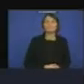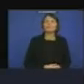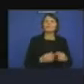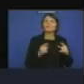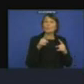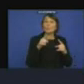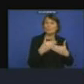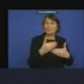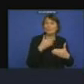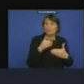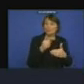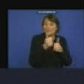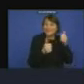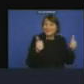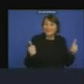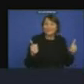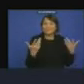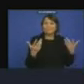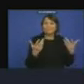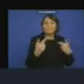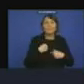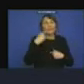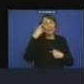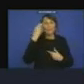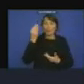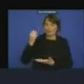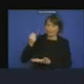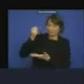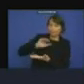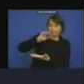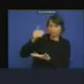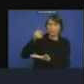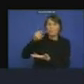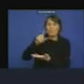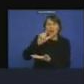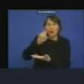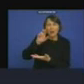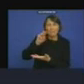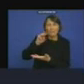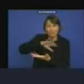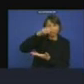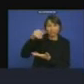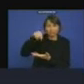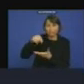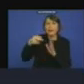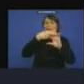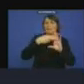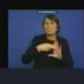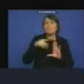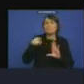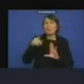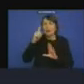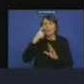board for each type of lump sum. Please bear in mind that no other amount can be supported,